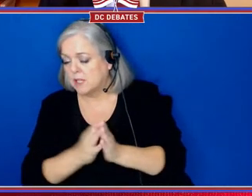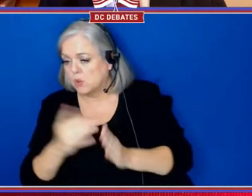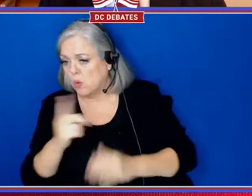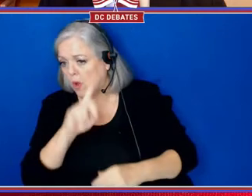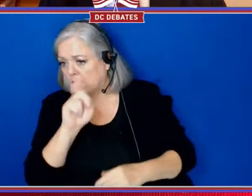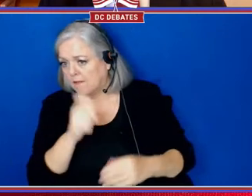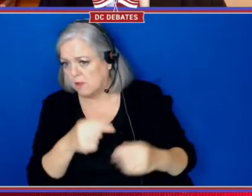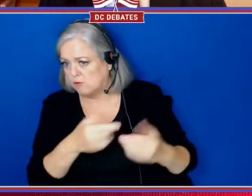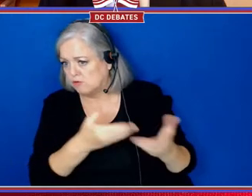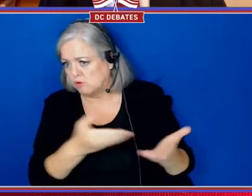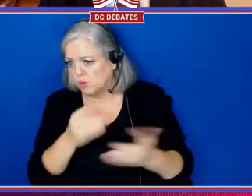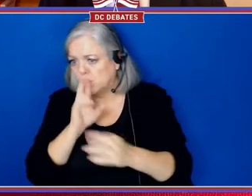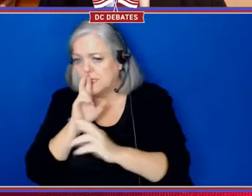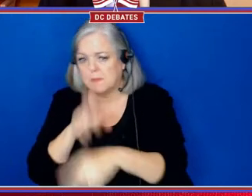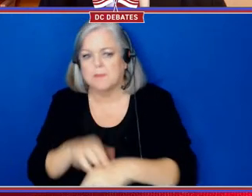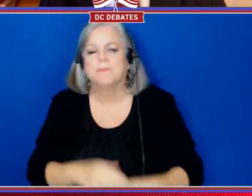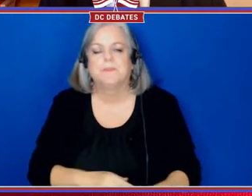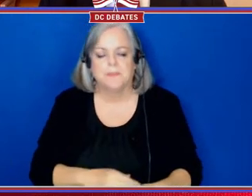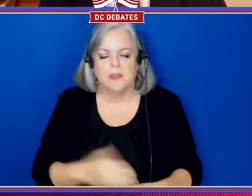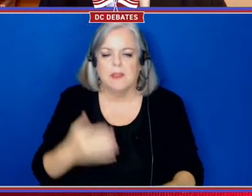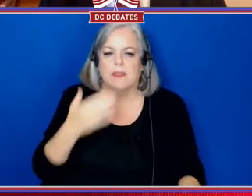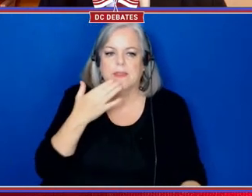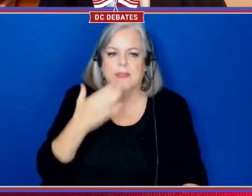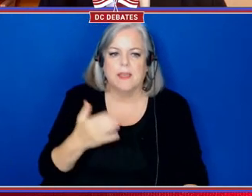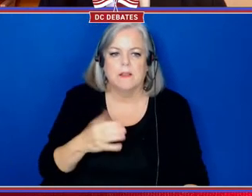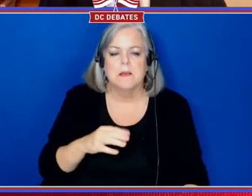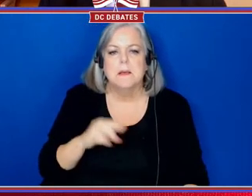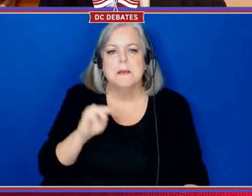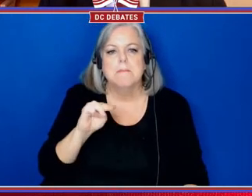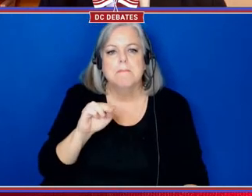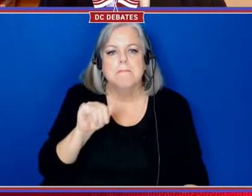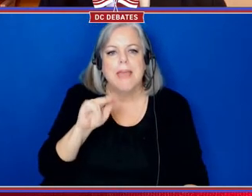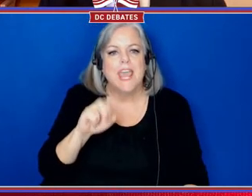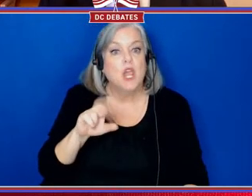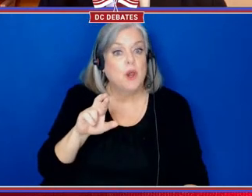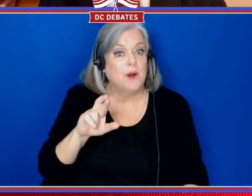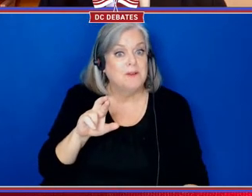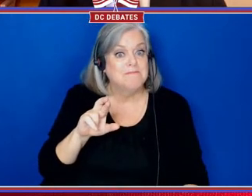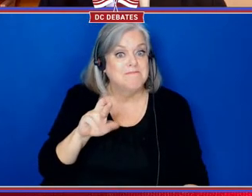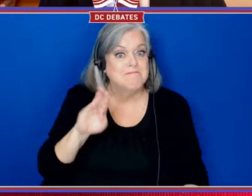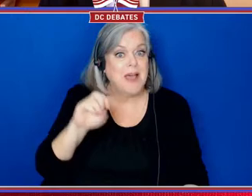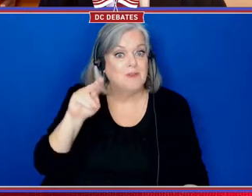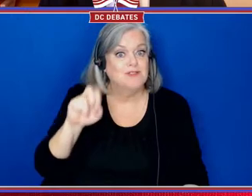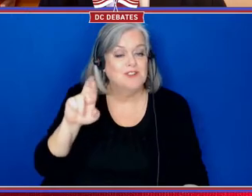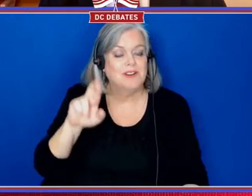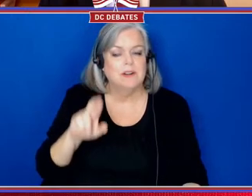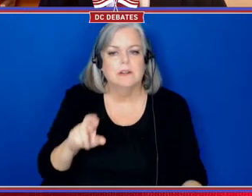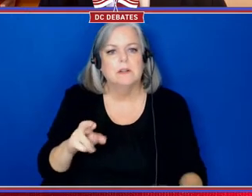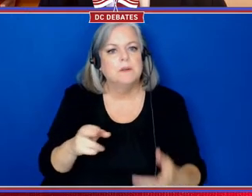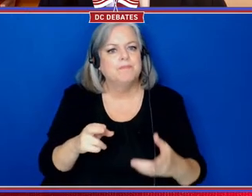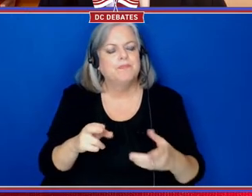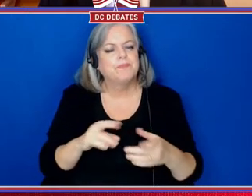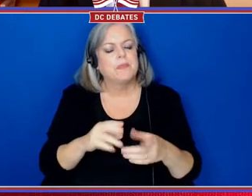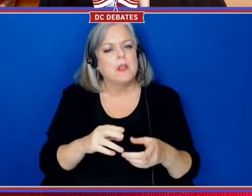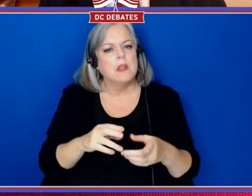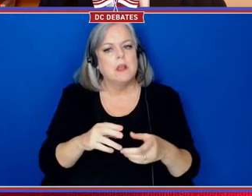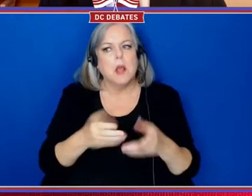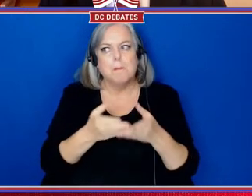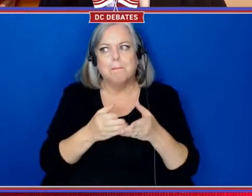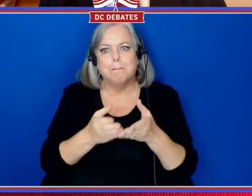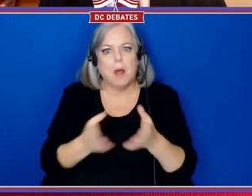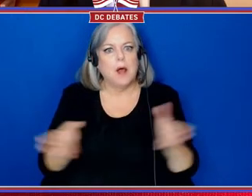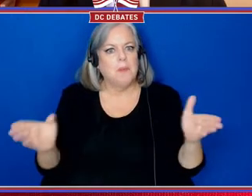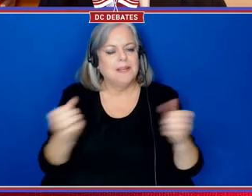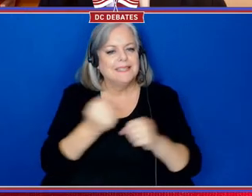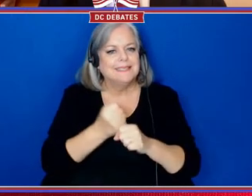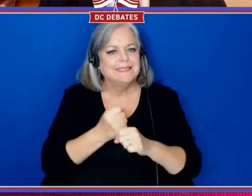Thank you. I would like to ask Mayor Bowser, in respect to public safety, we have not got a